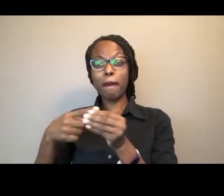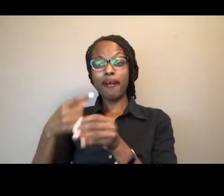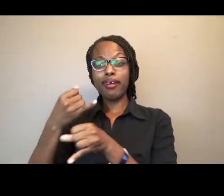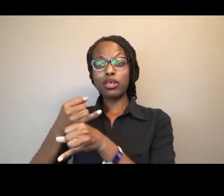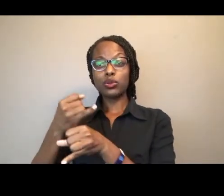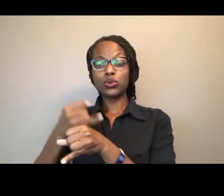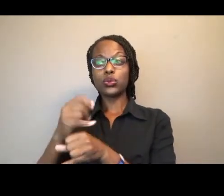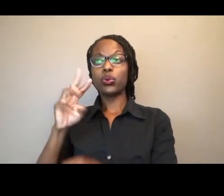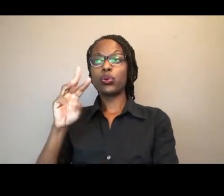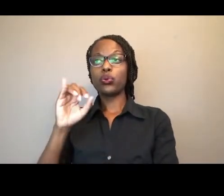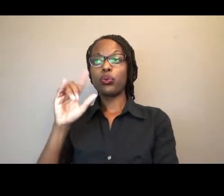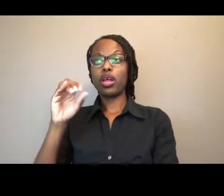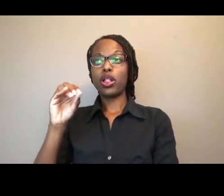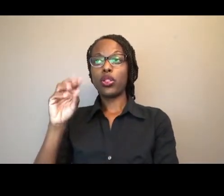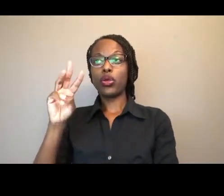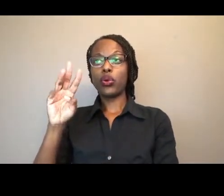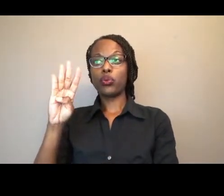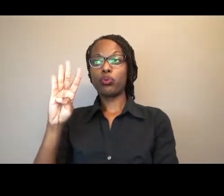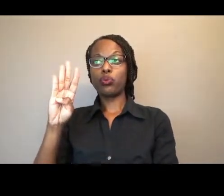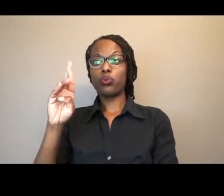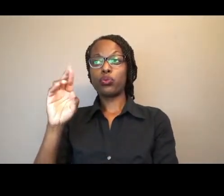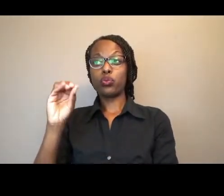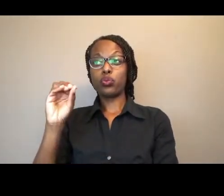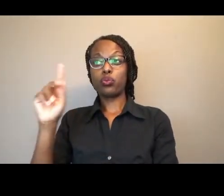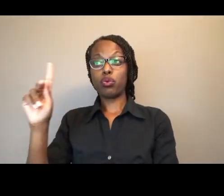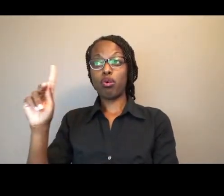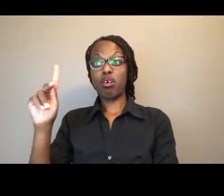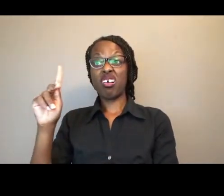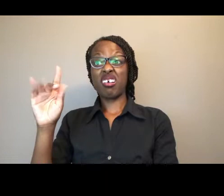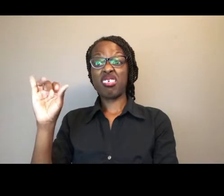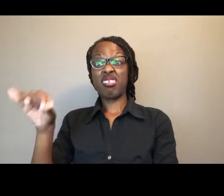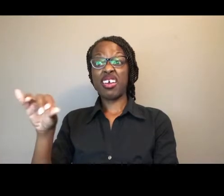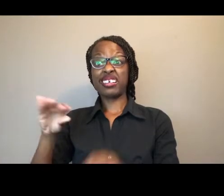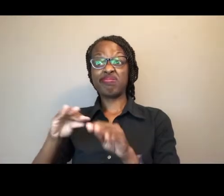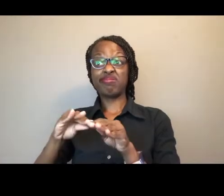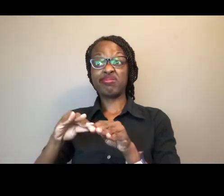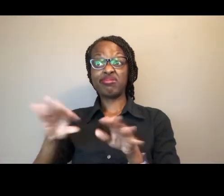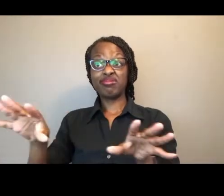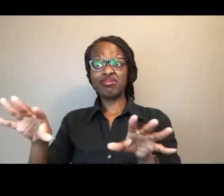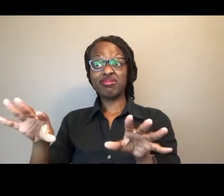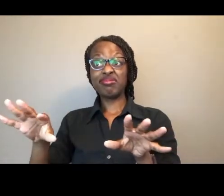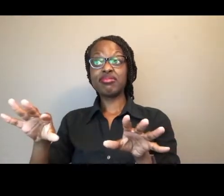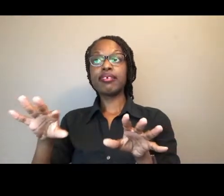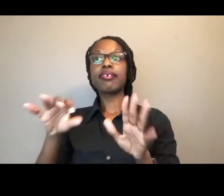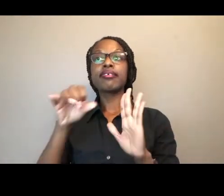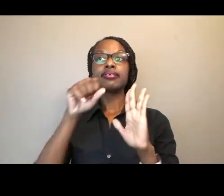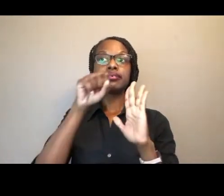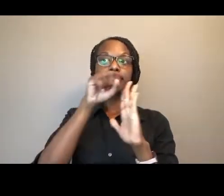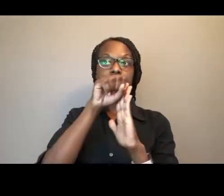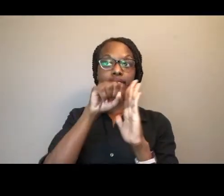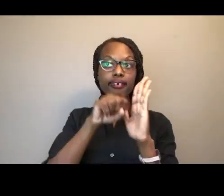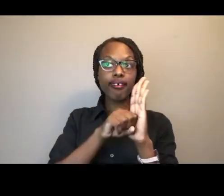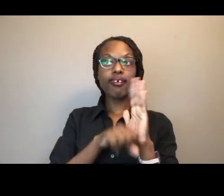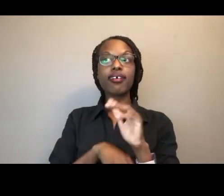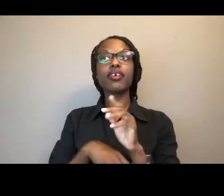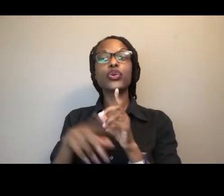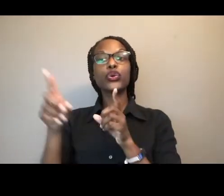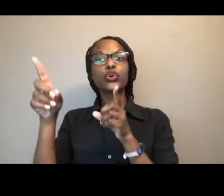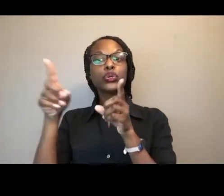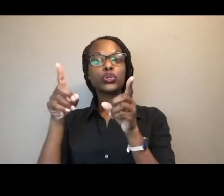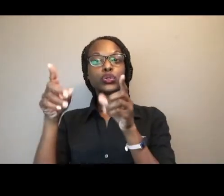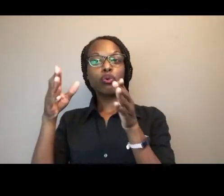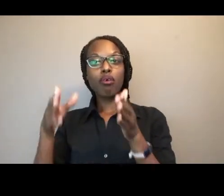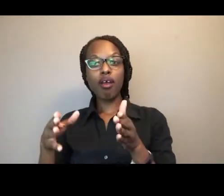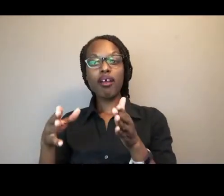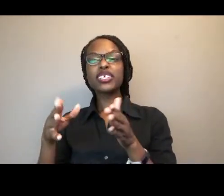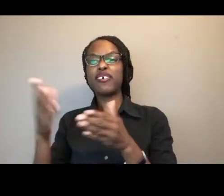is director of world book fire Dr. Wilkins and a